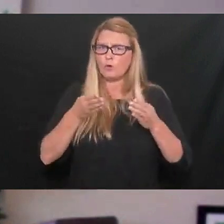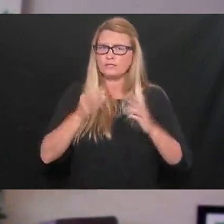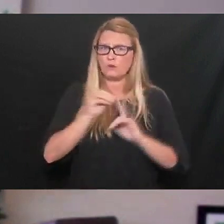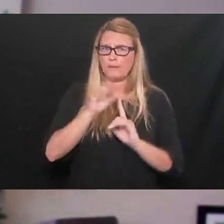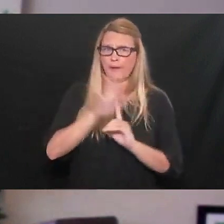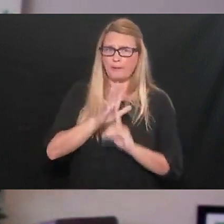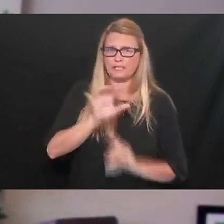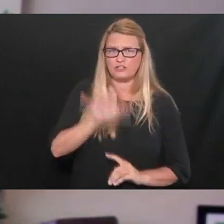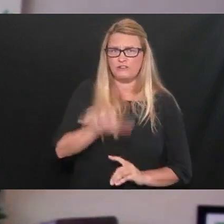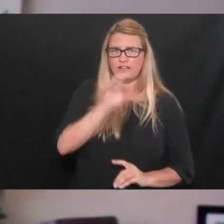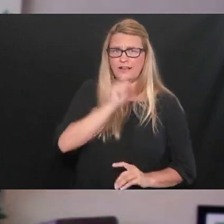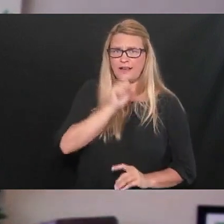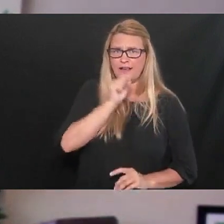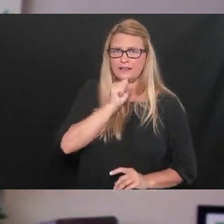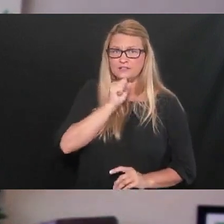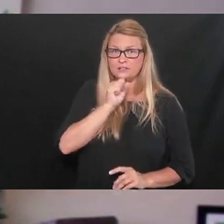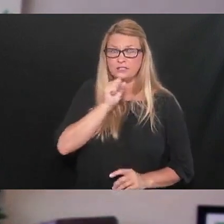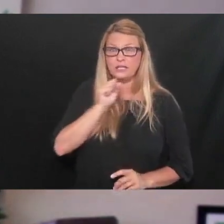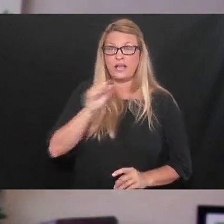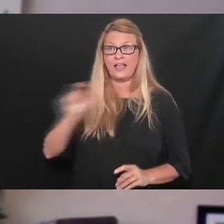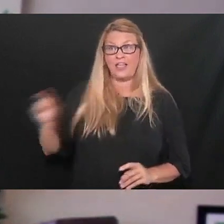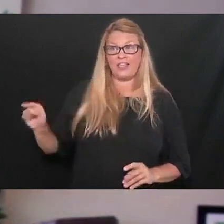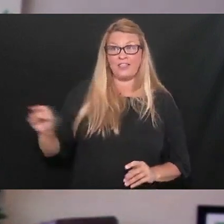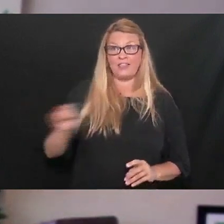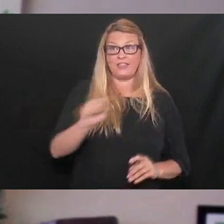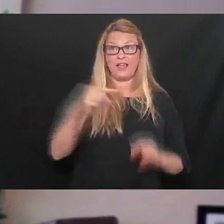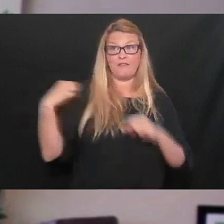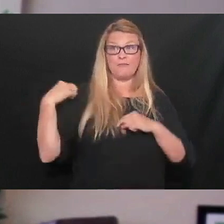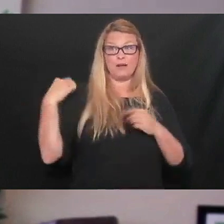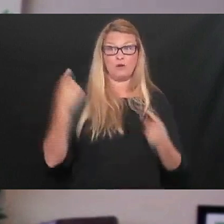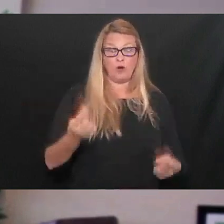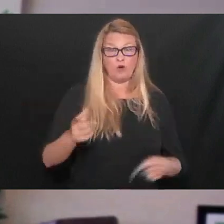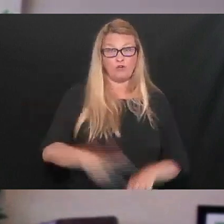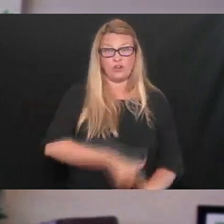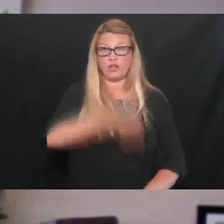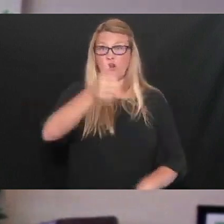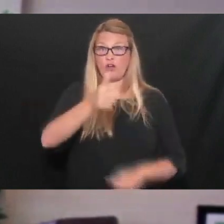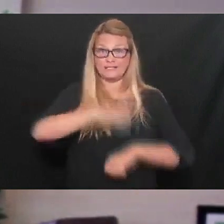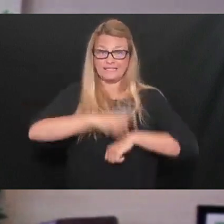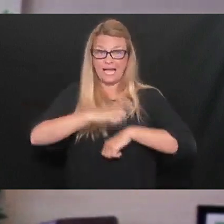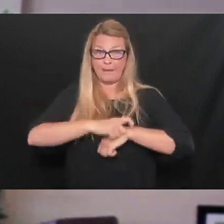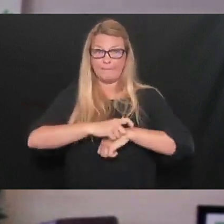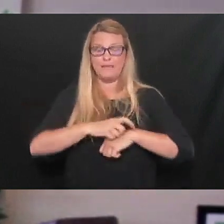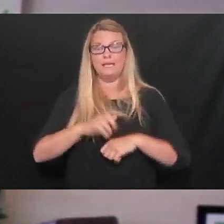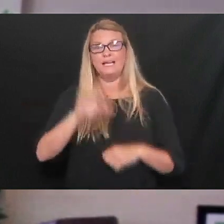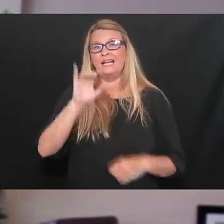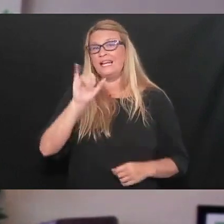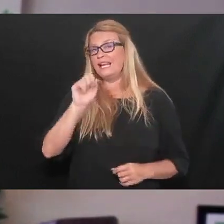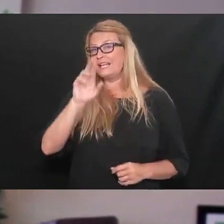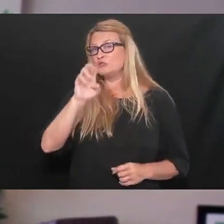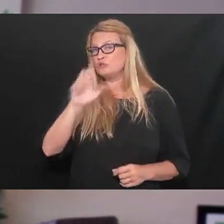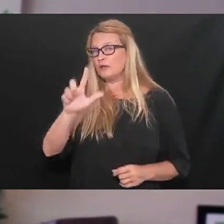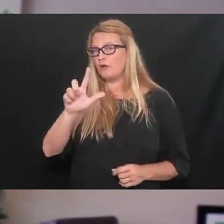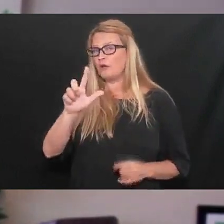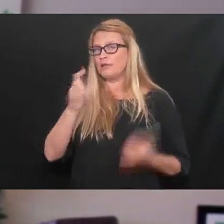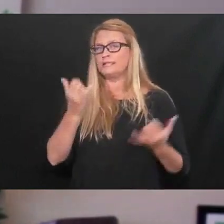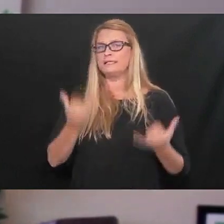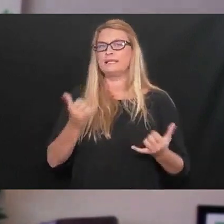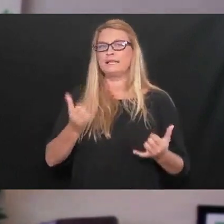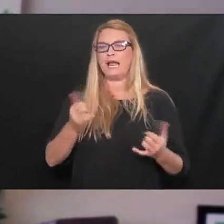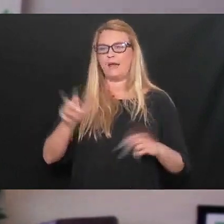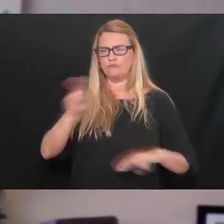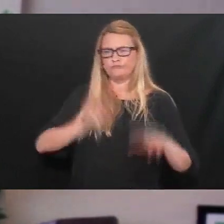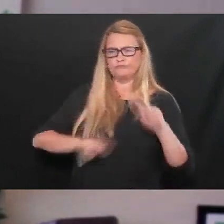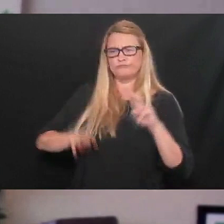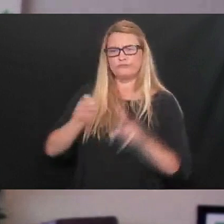they have had the longest time since they've gotten their second vaccine. And what Israel found as they were looking at their own